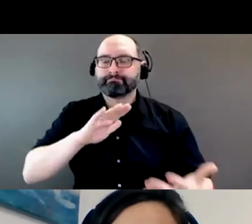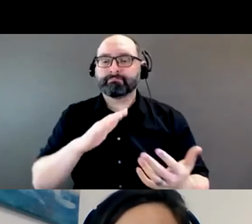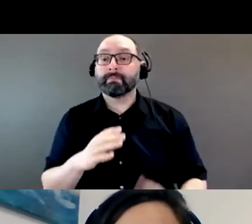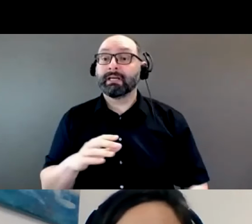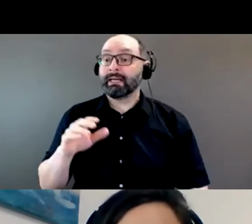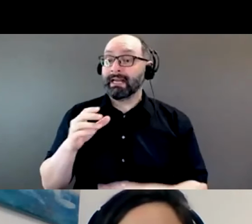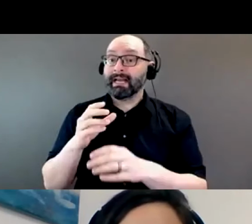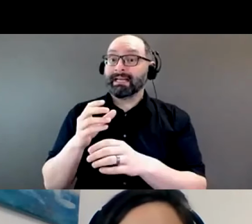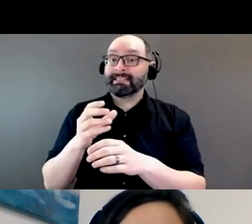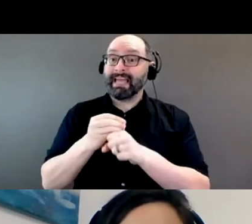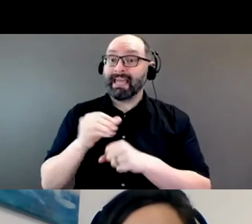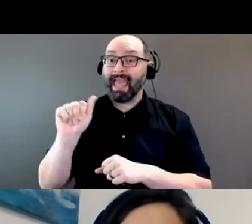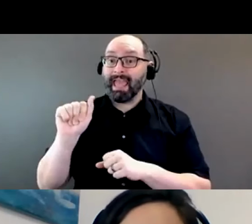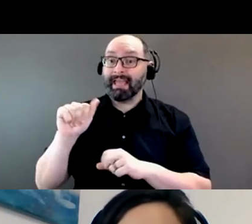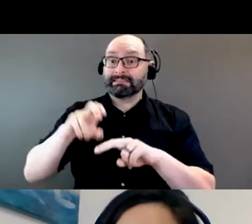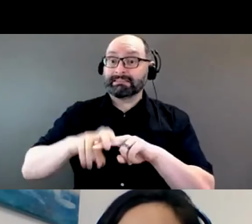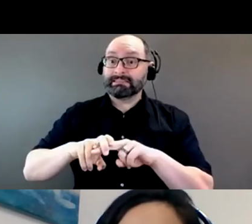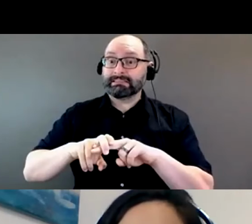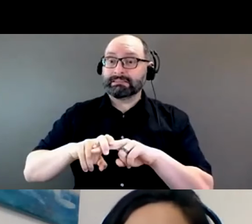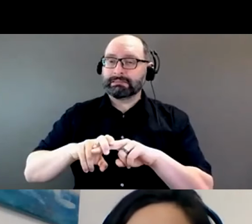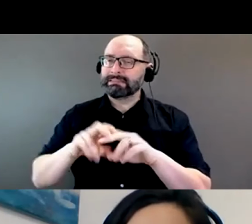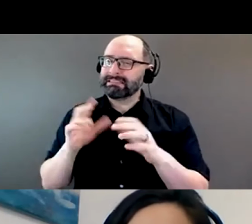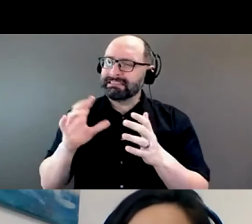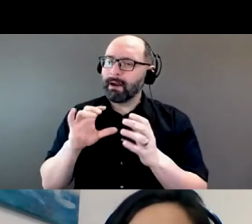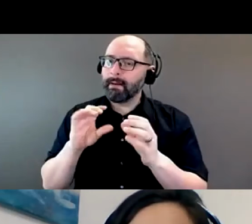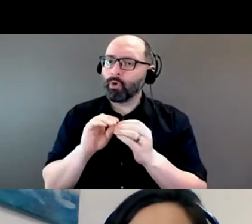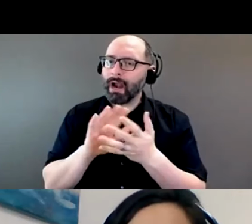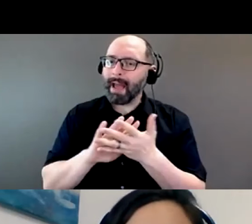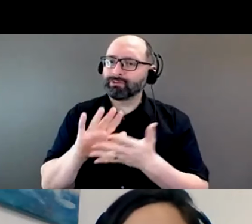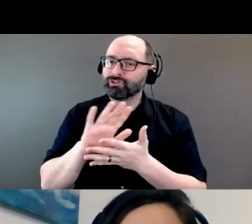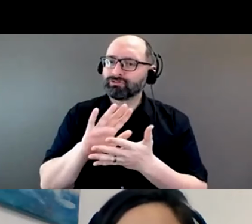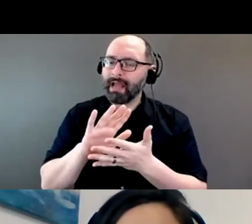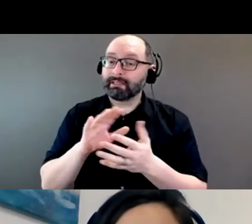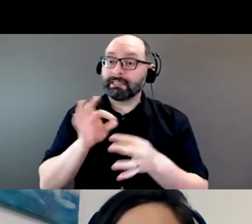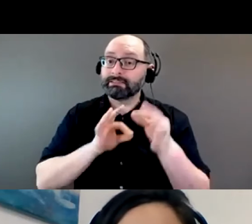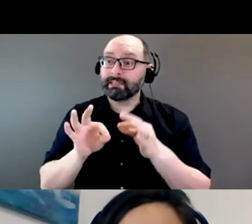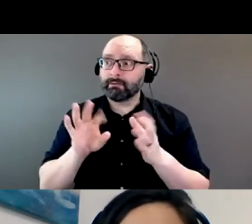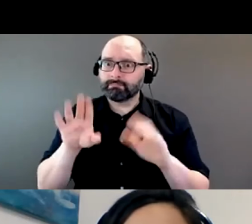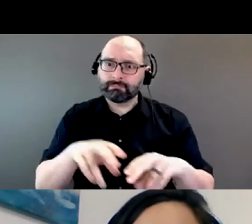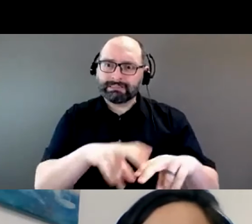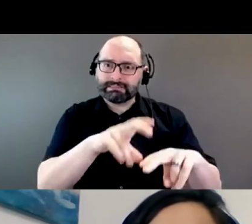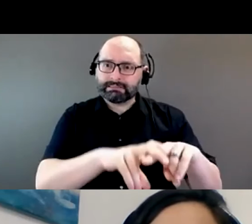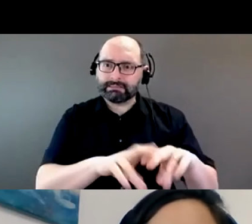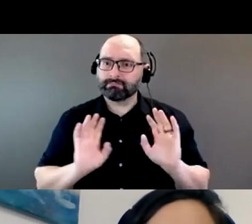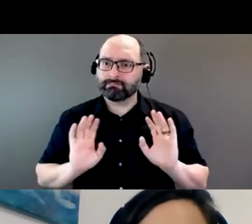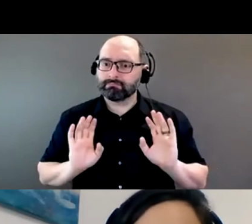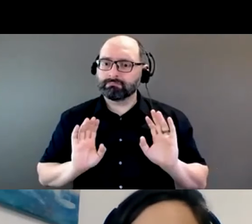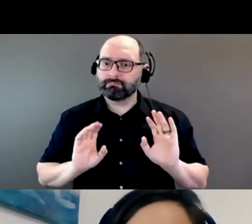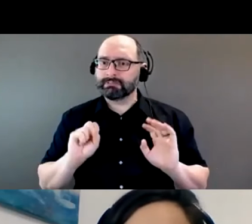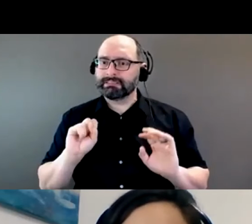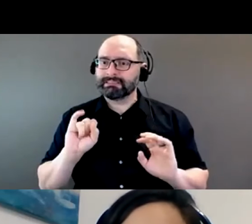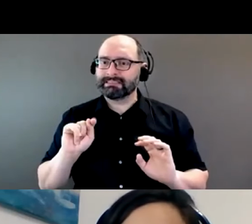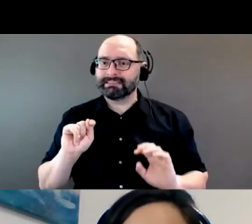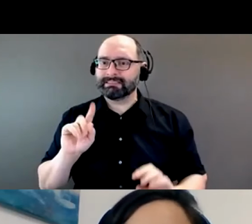seat is actually a more abstract way to say sit down. It can be harder